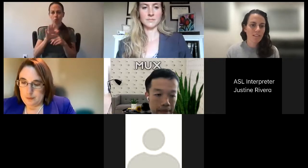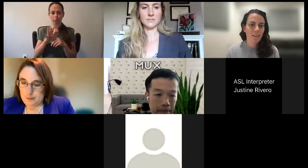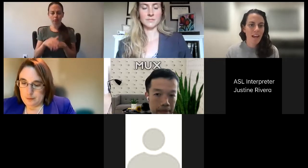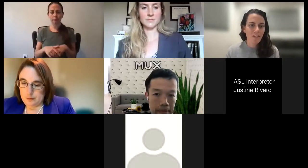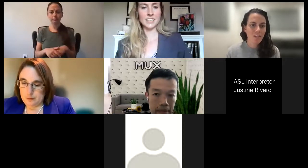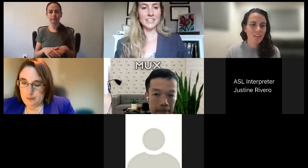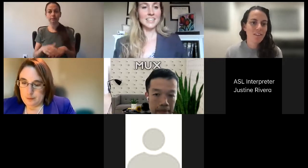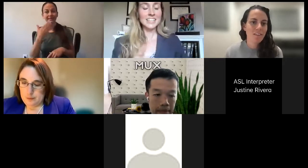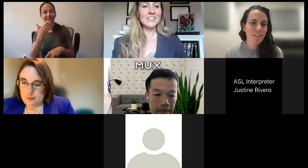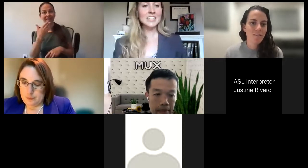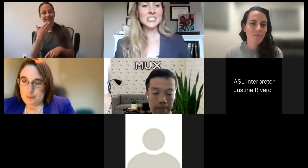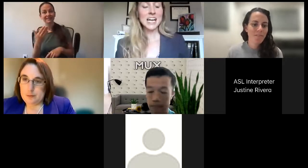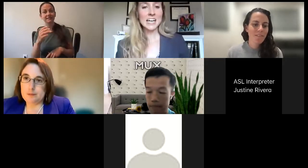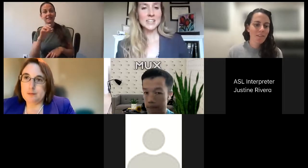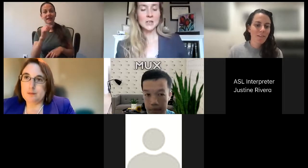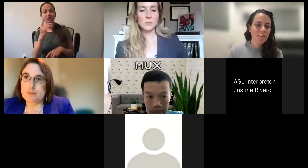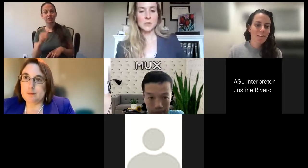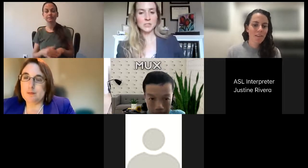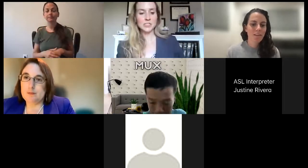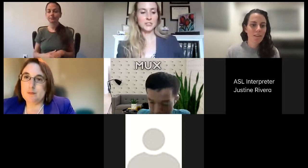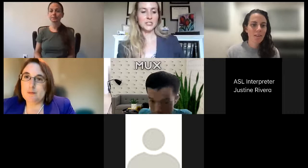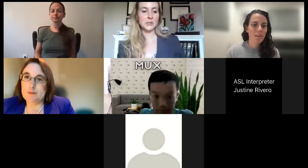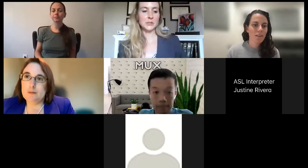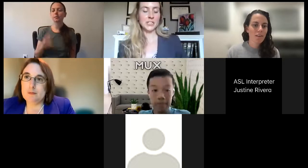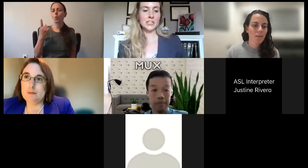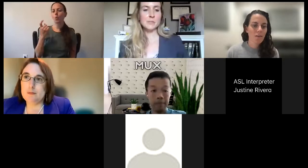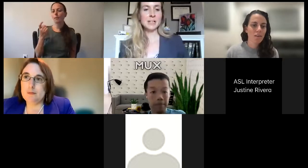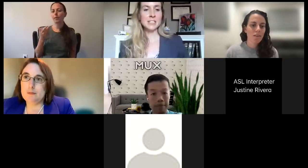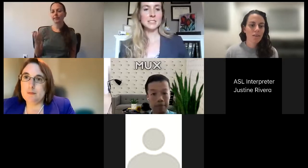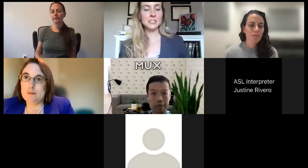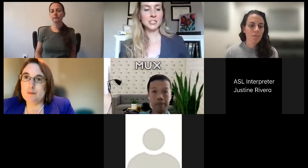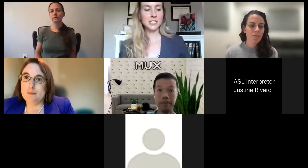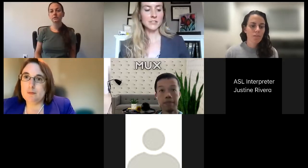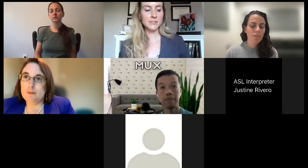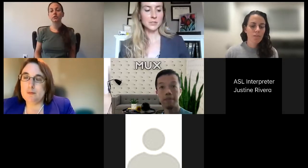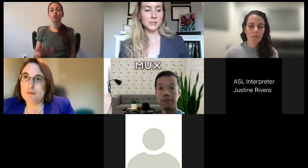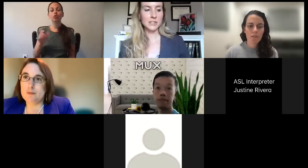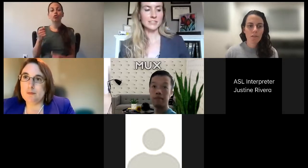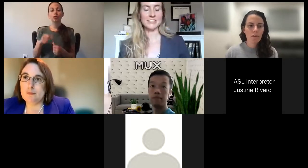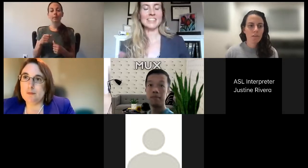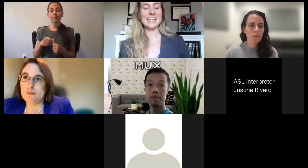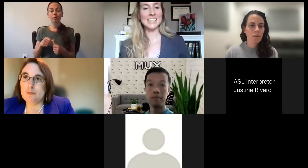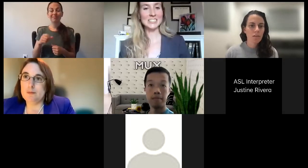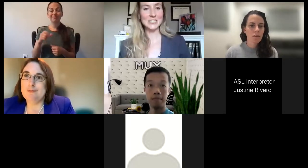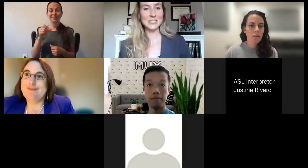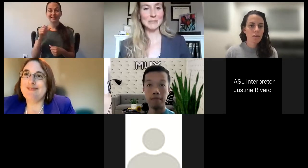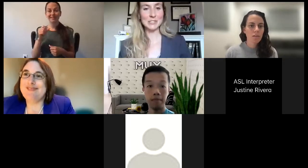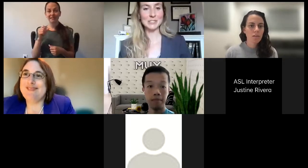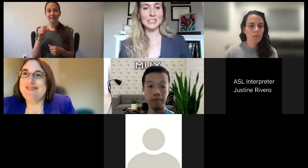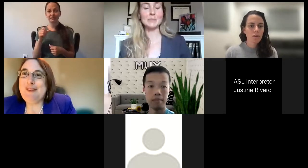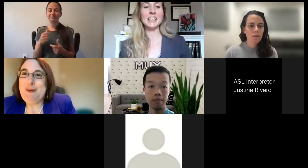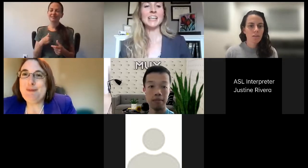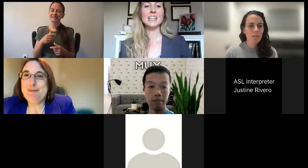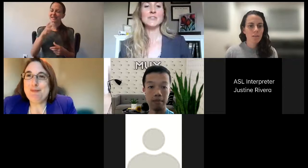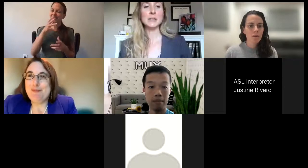Great, thanks, Danh. Ashley? Yeah, if I could just add one more thing to keep in mind, especially if you, I hate this term